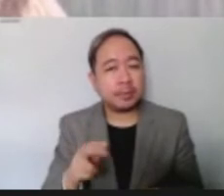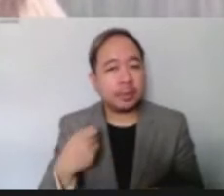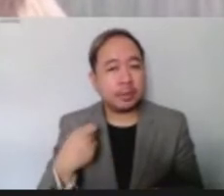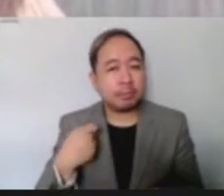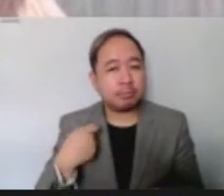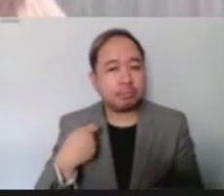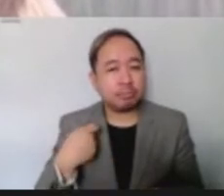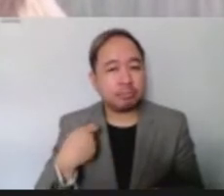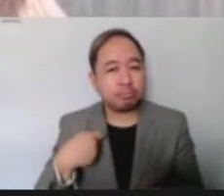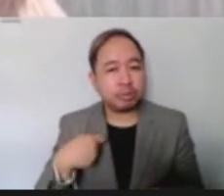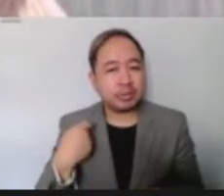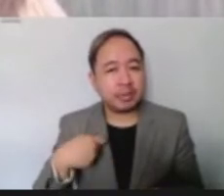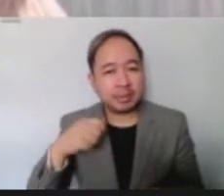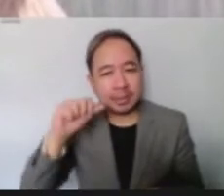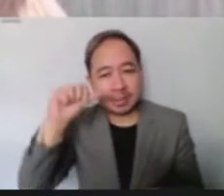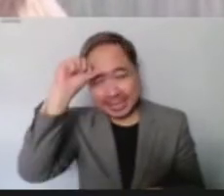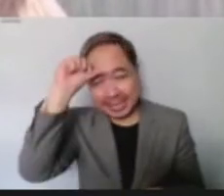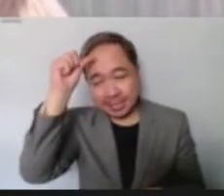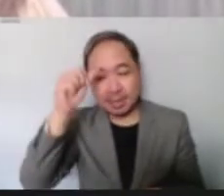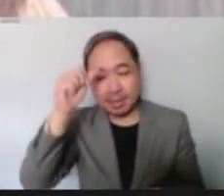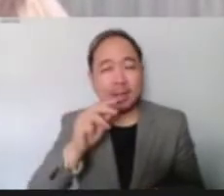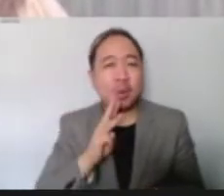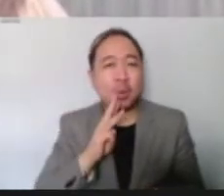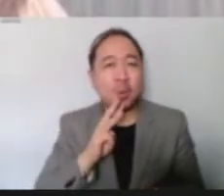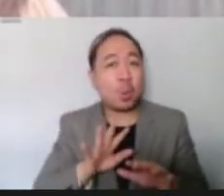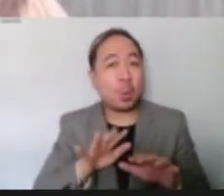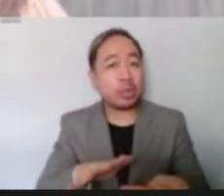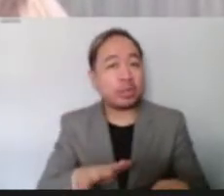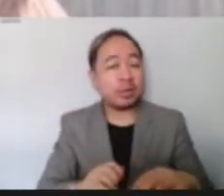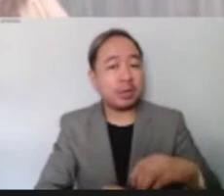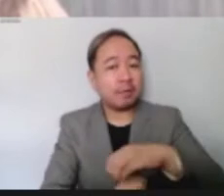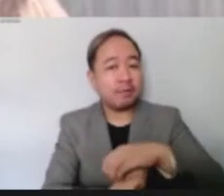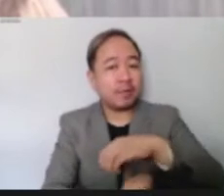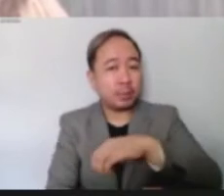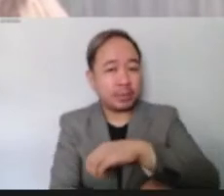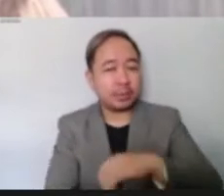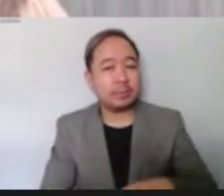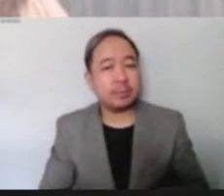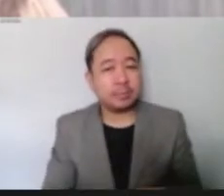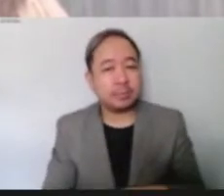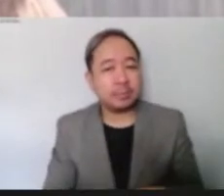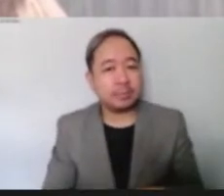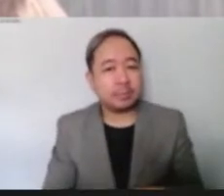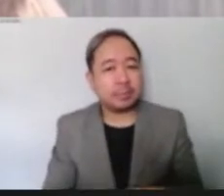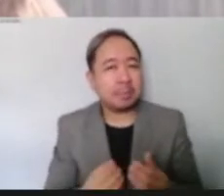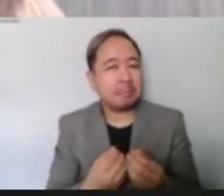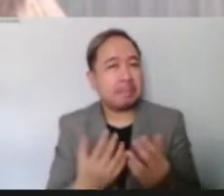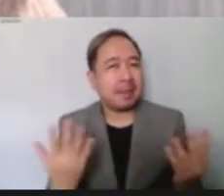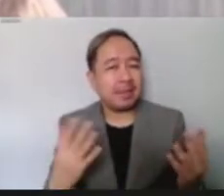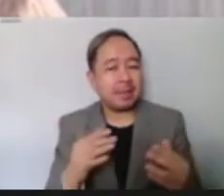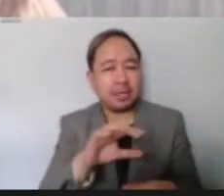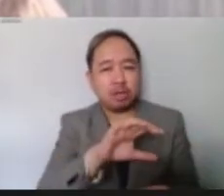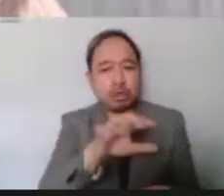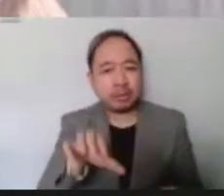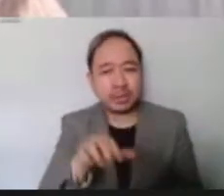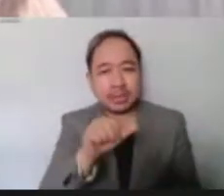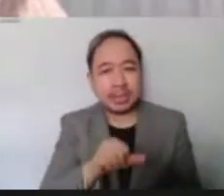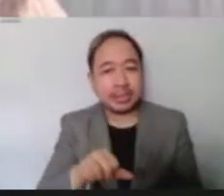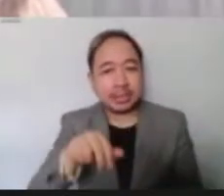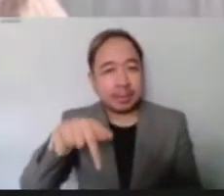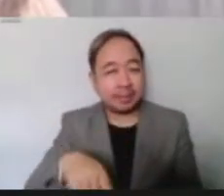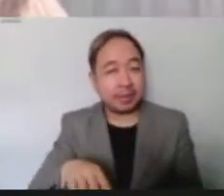the majority of the population in Asia Pacific region relies on the agriculture for their livelihood